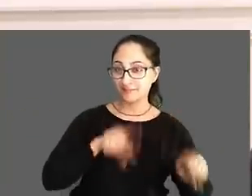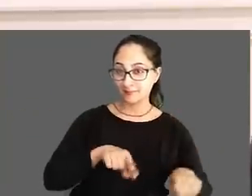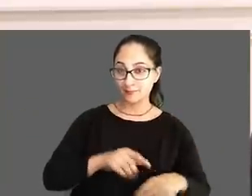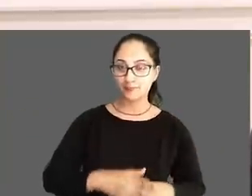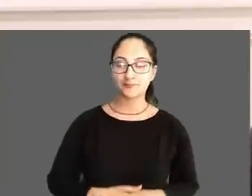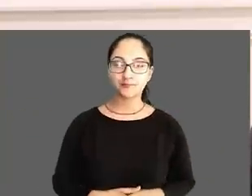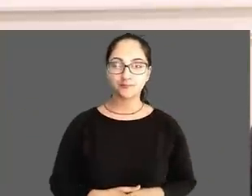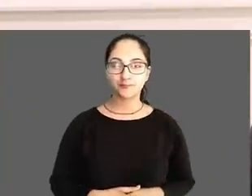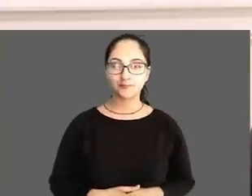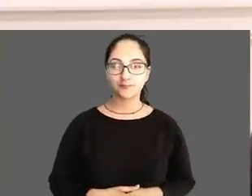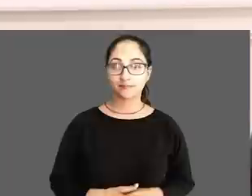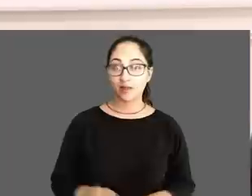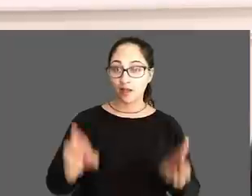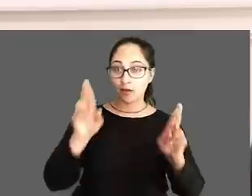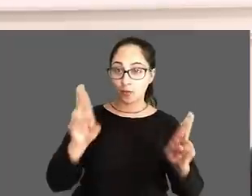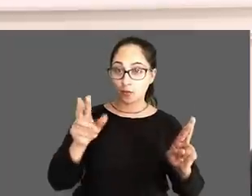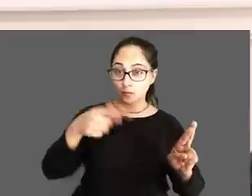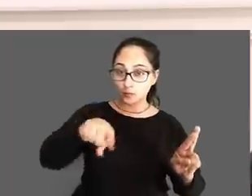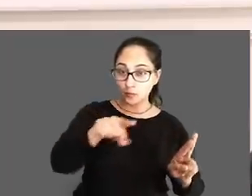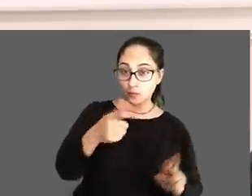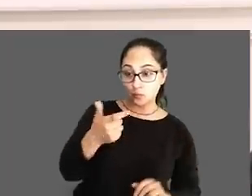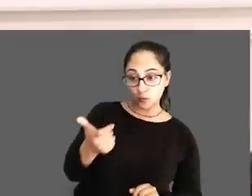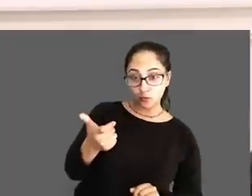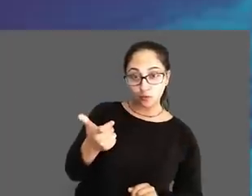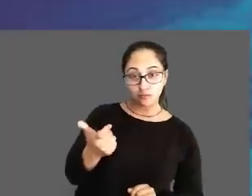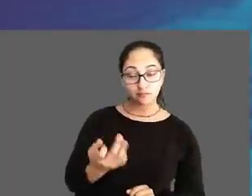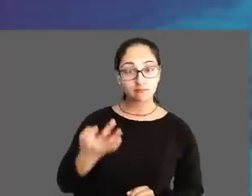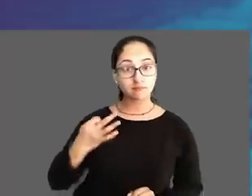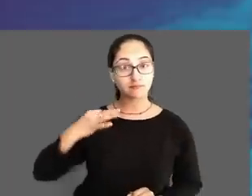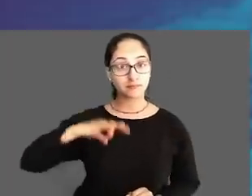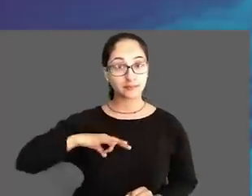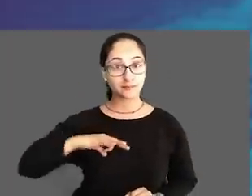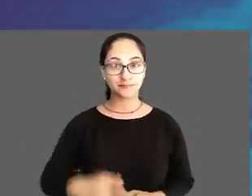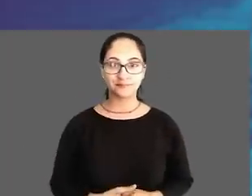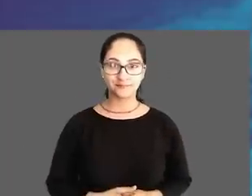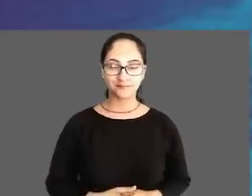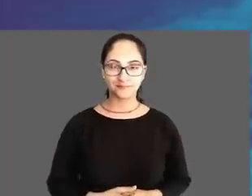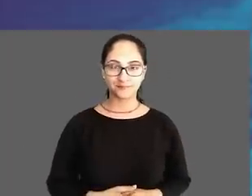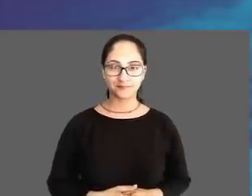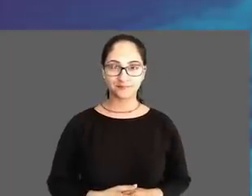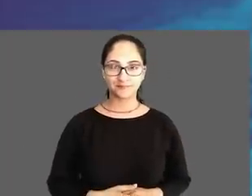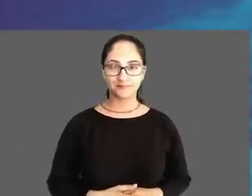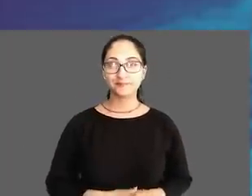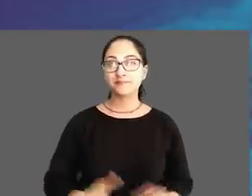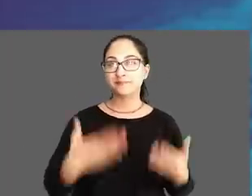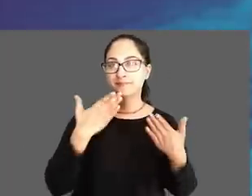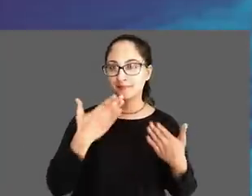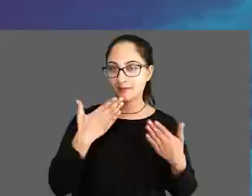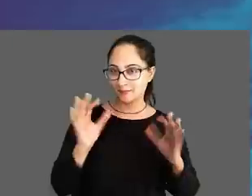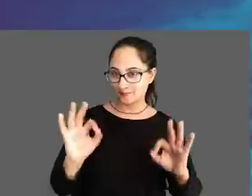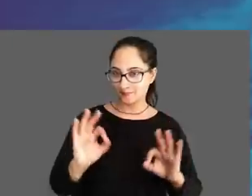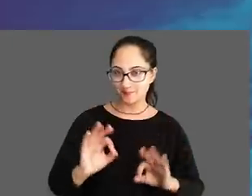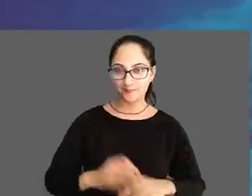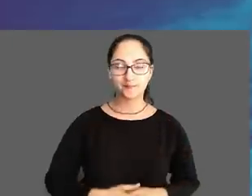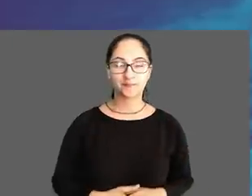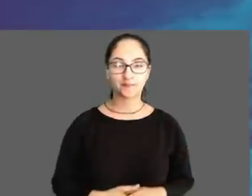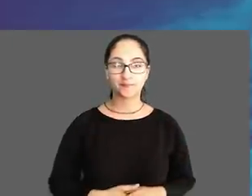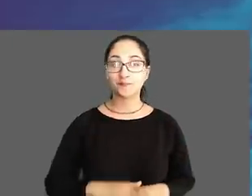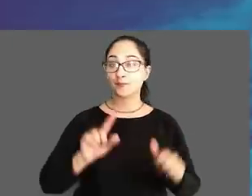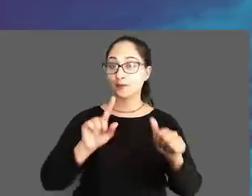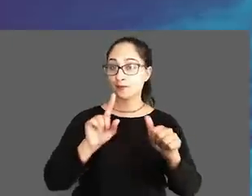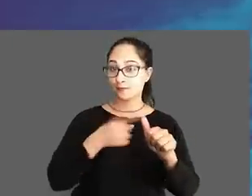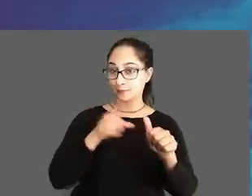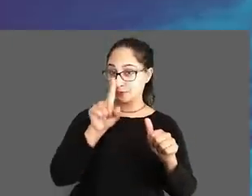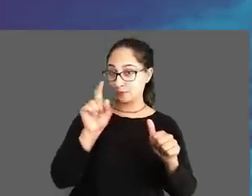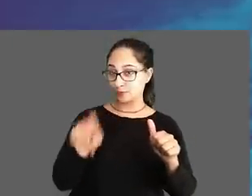hopefully what everyone hears will be helpful today. That sounds wonderful. Thank you so much. Our first question is a